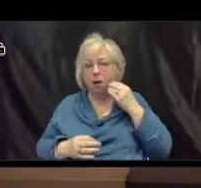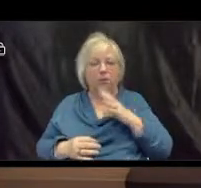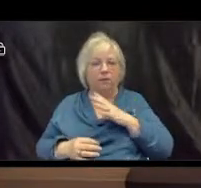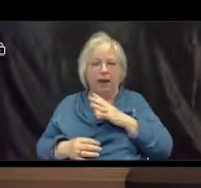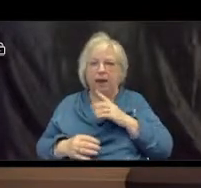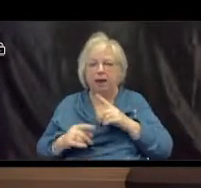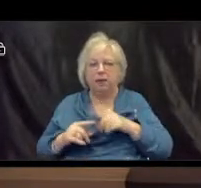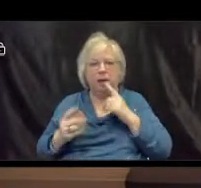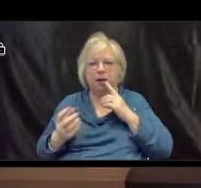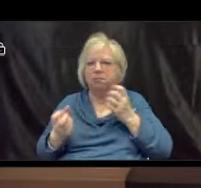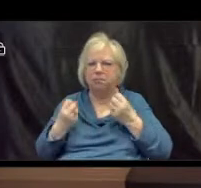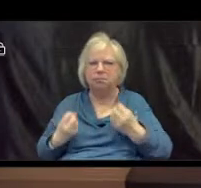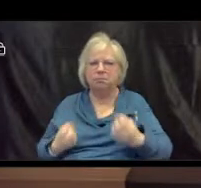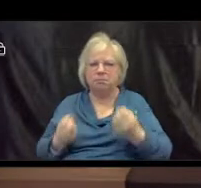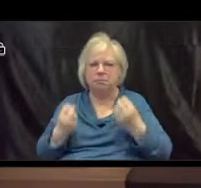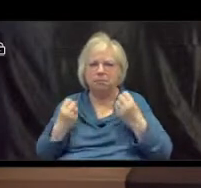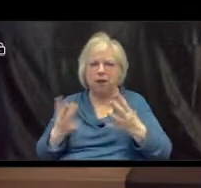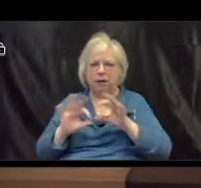and